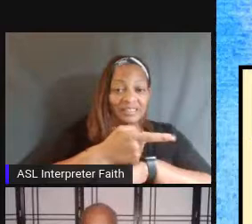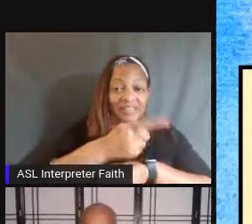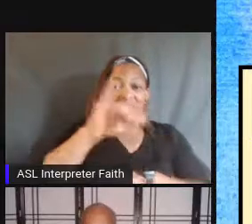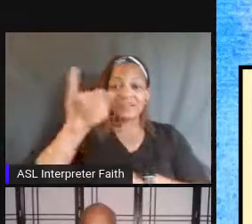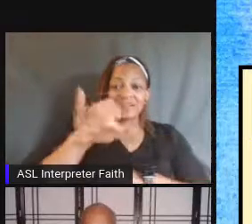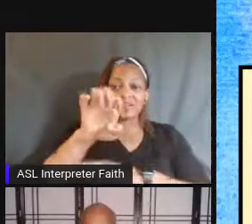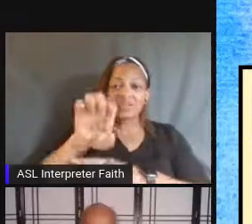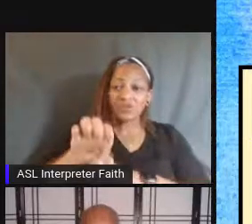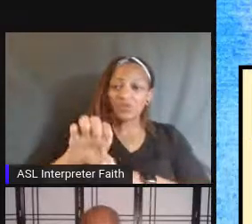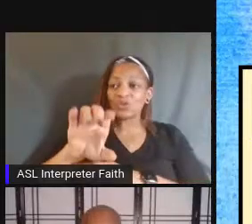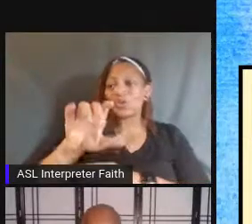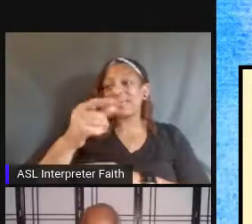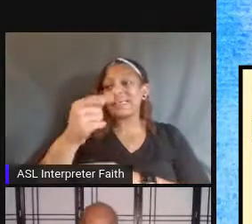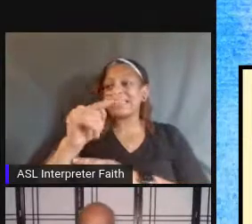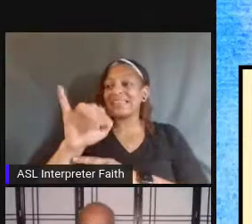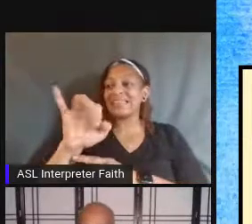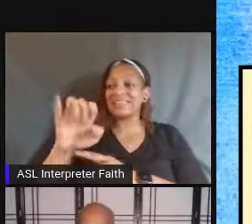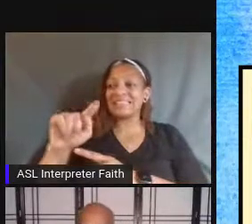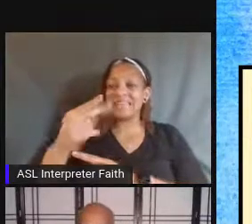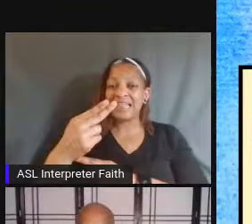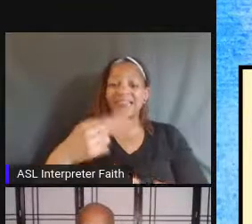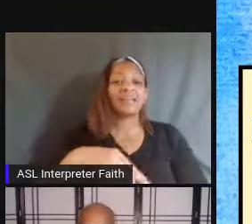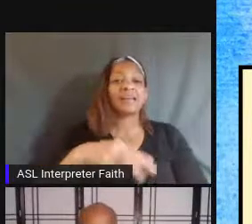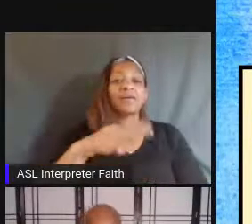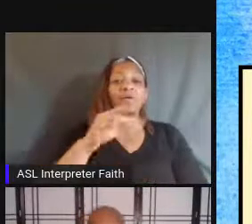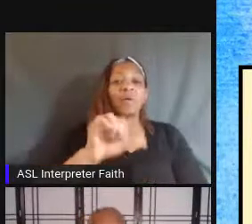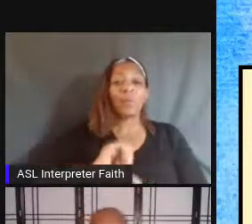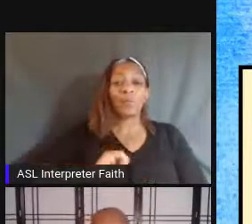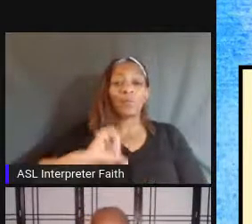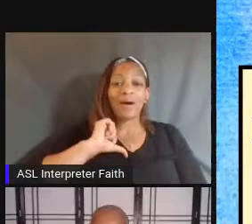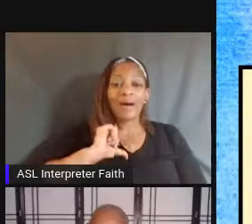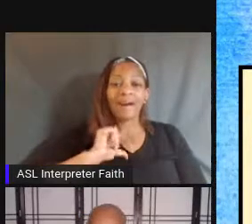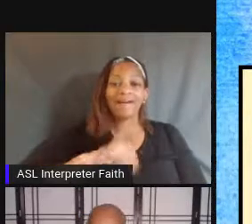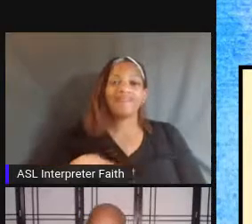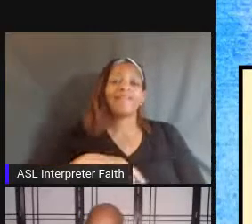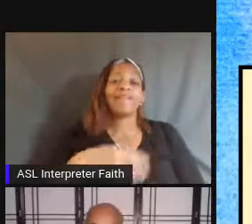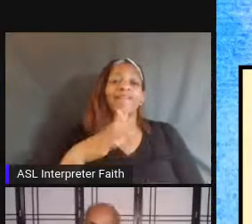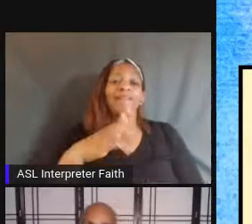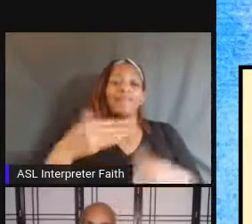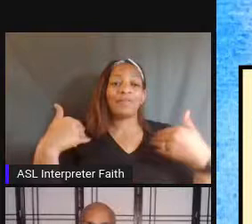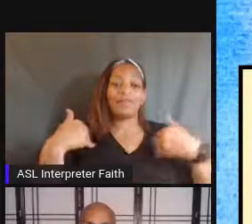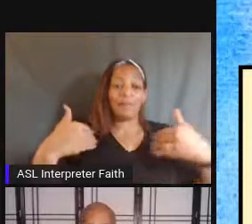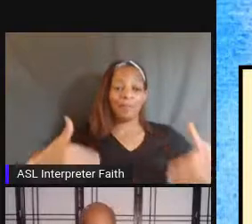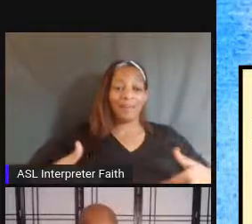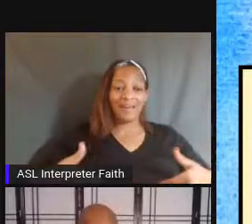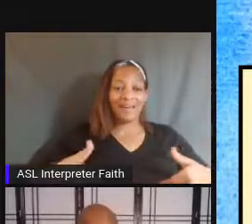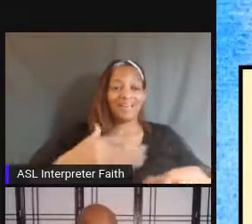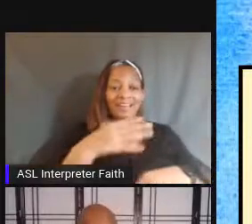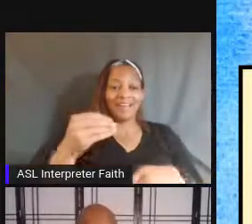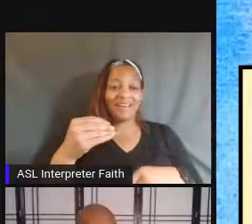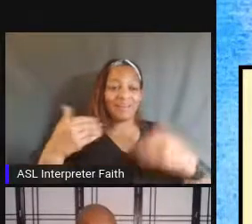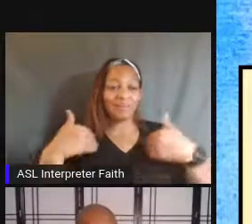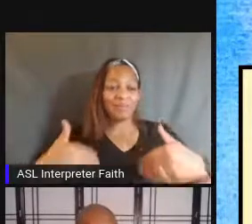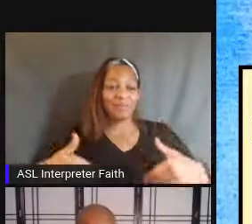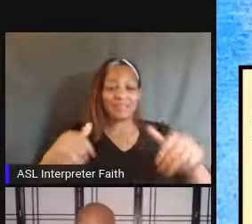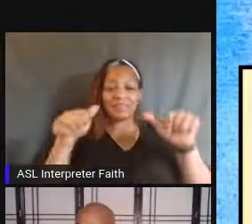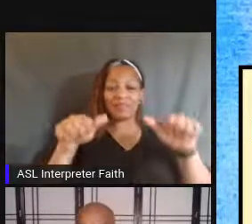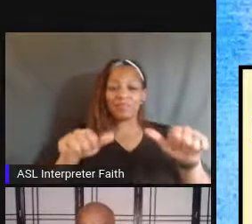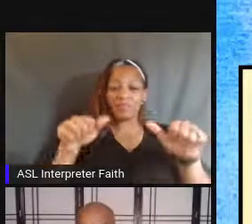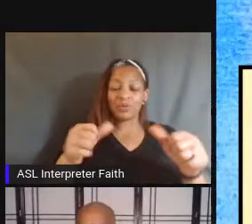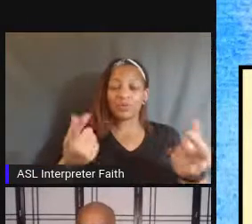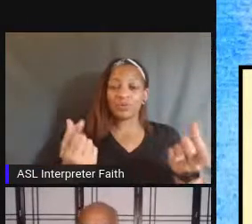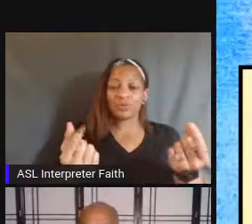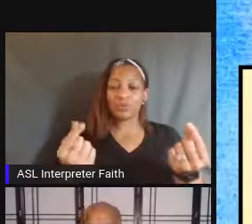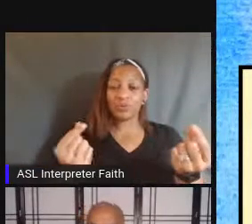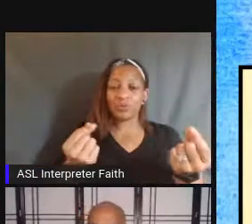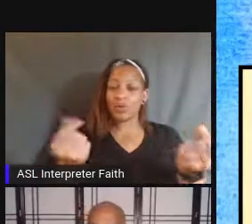Juneteenth, Pride, the body, and our body's ability to do